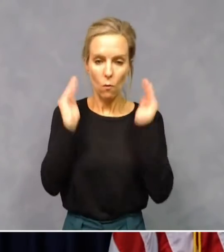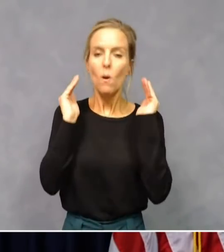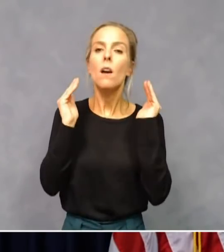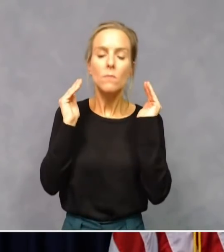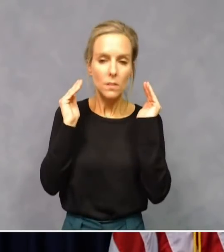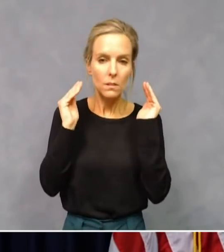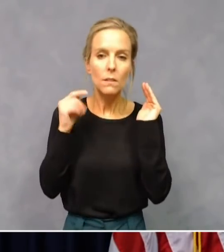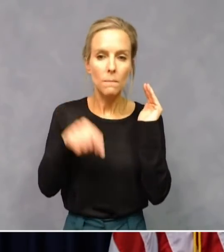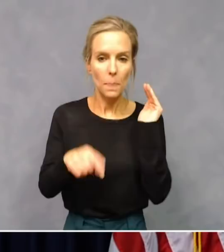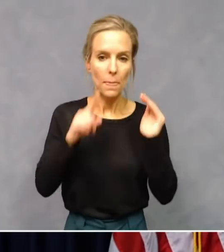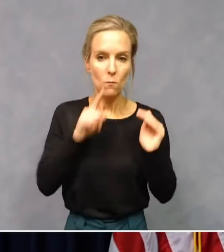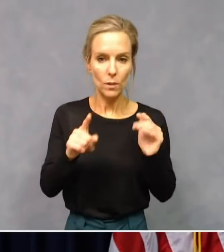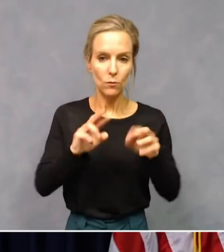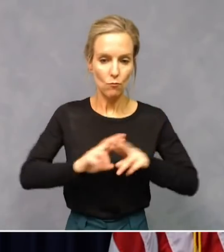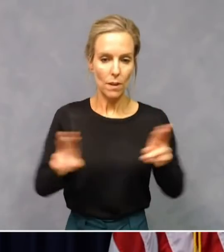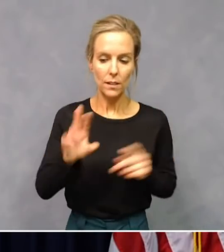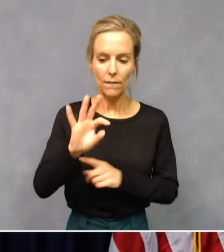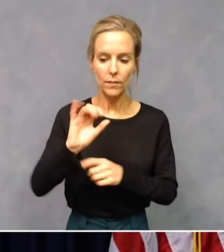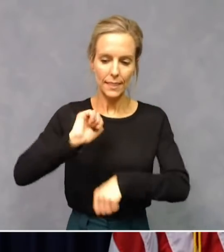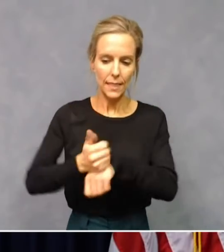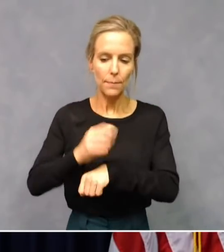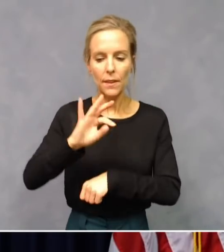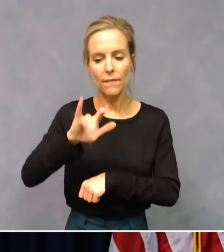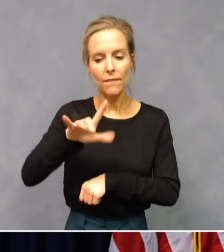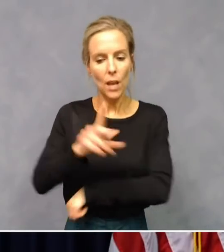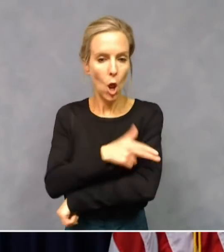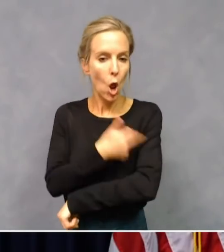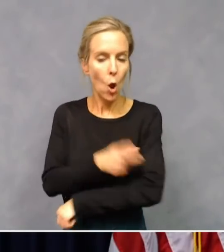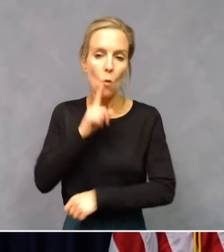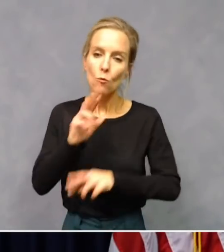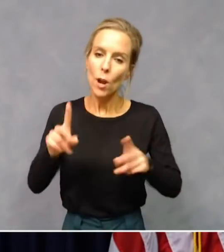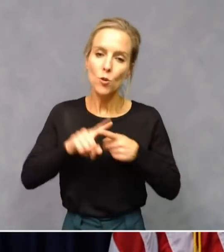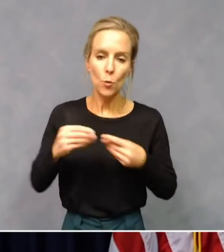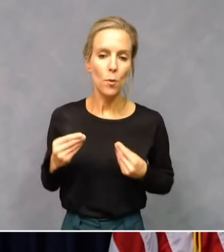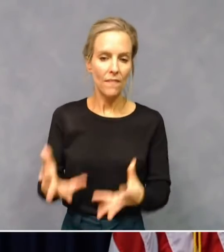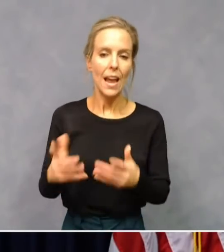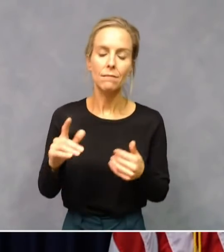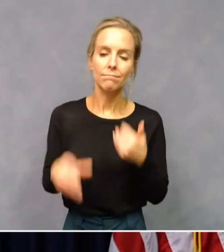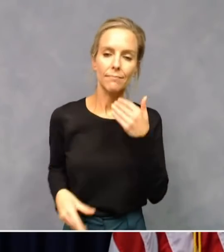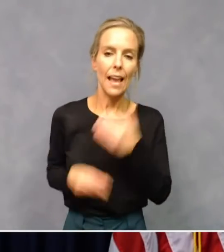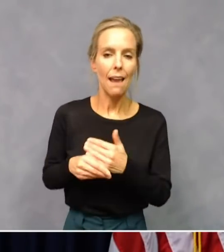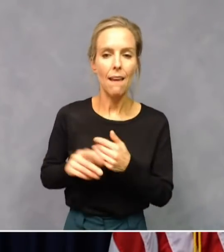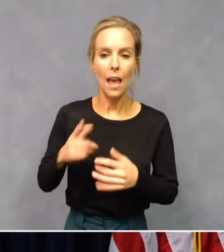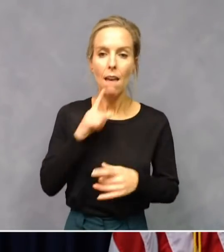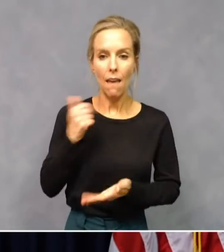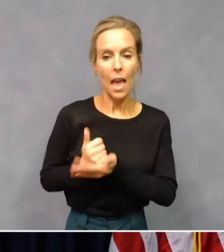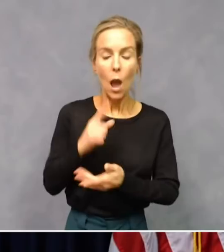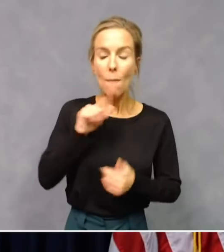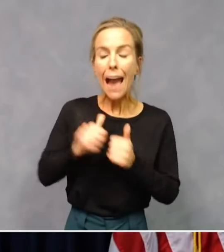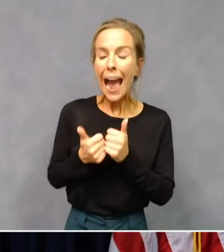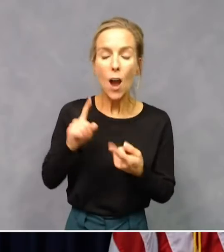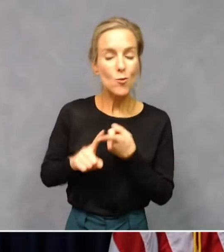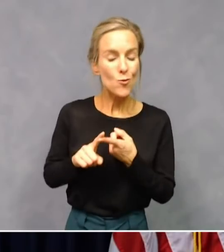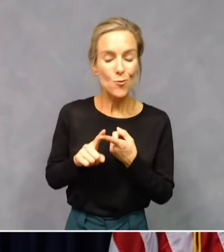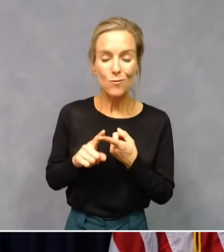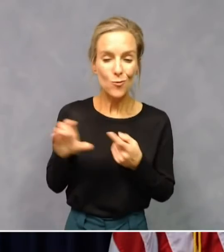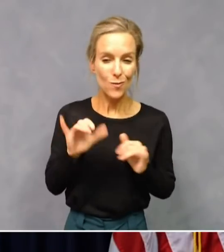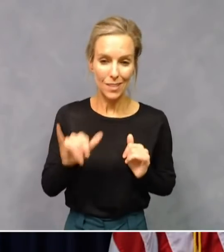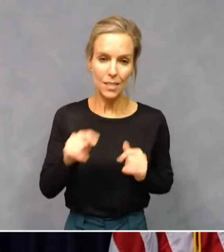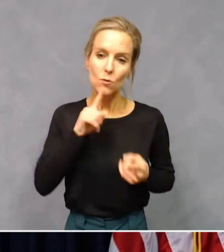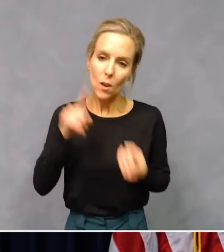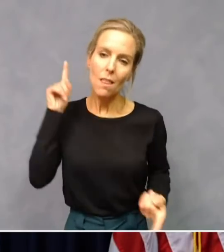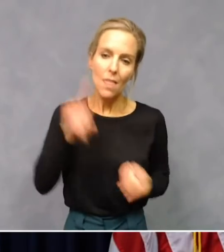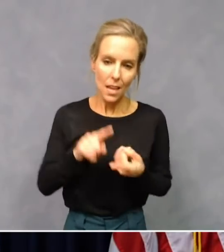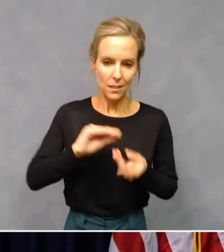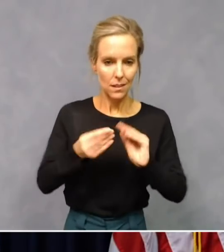field hospital. We'll be ready to provide additional help. But the only way to truly prevent that from happening is to lessen the number of cases.